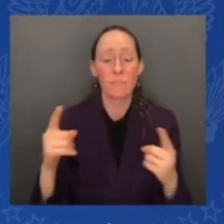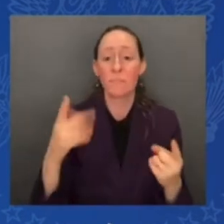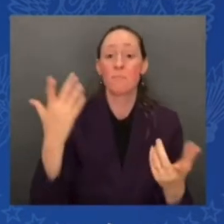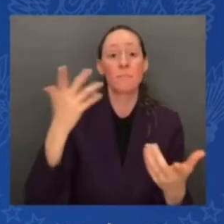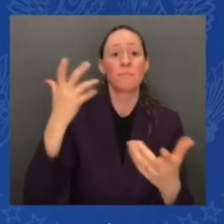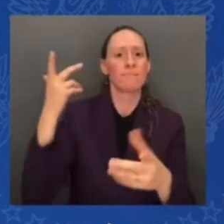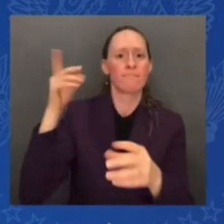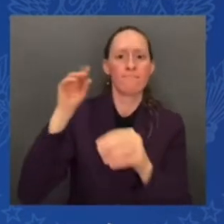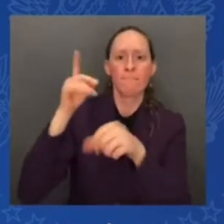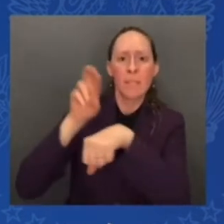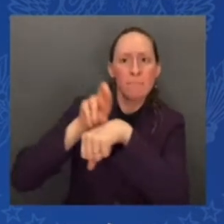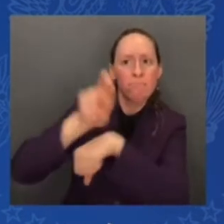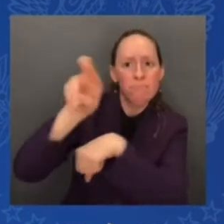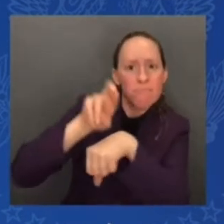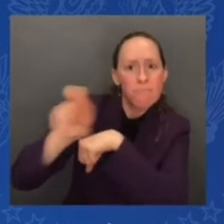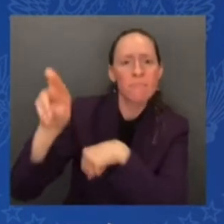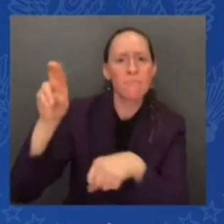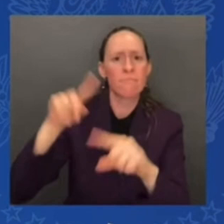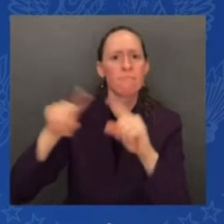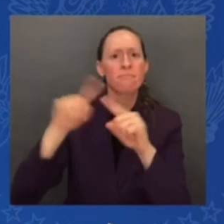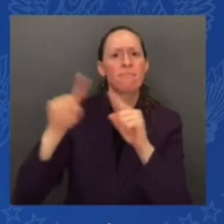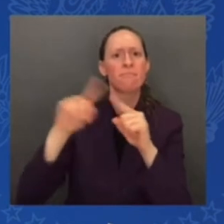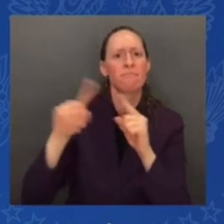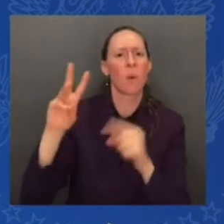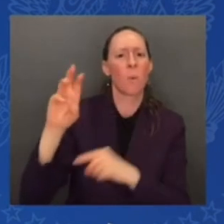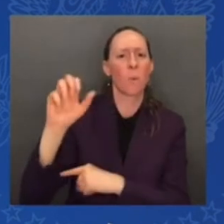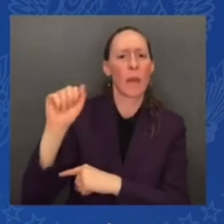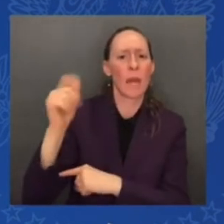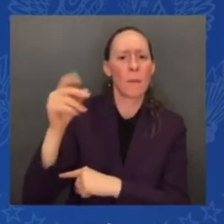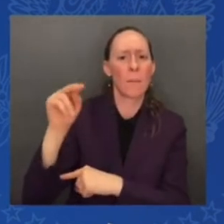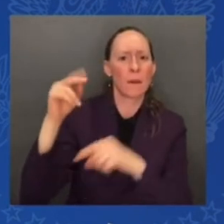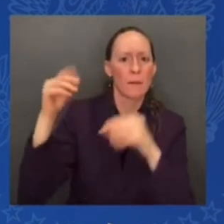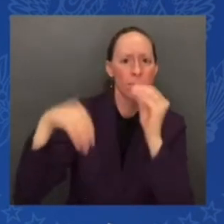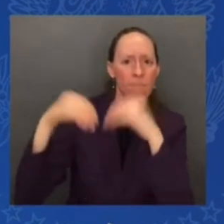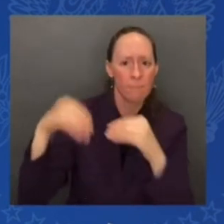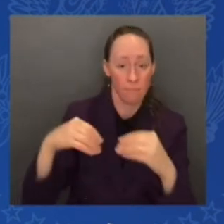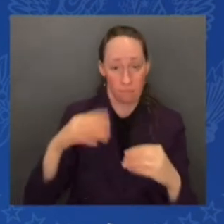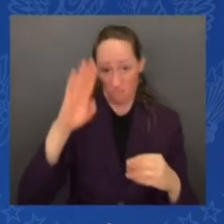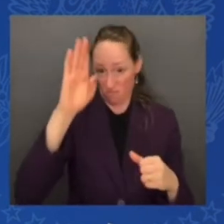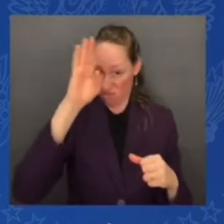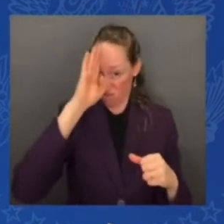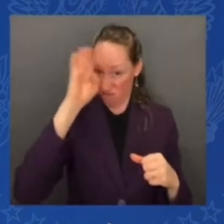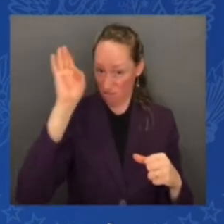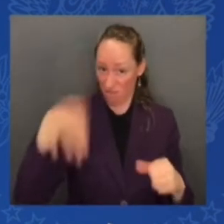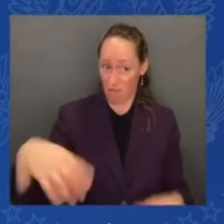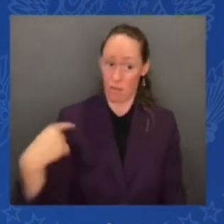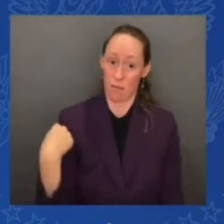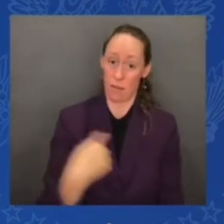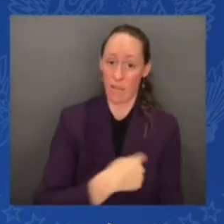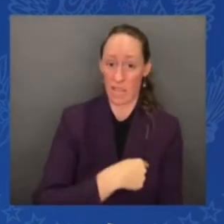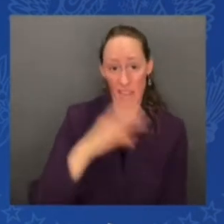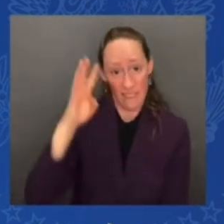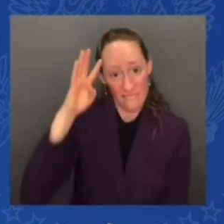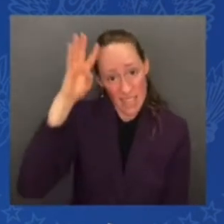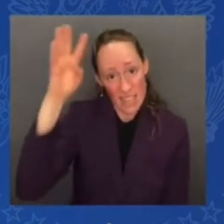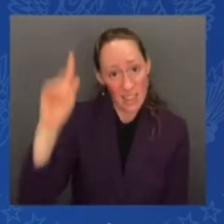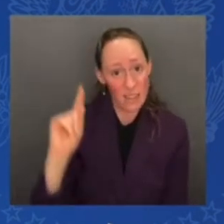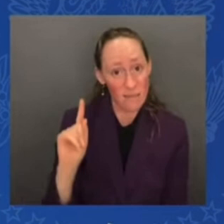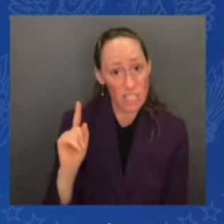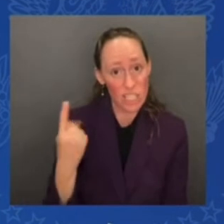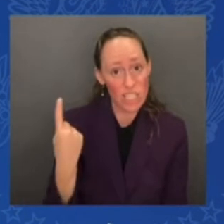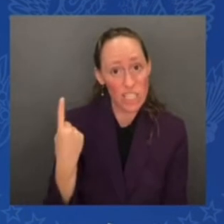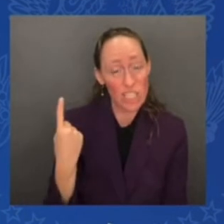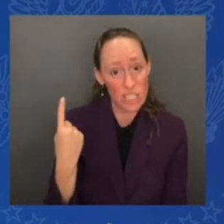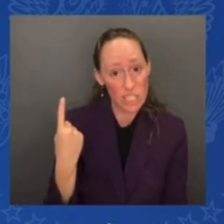these chips. We invented them. We went to the moon. We made them work better. We made them more sophisticated. But